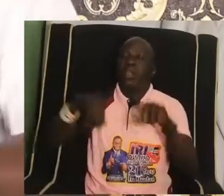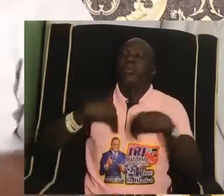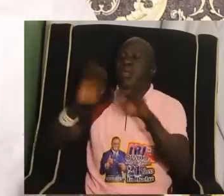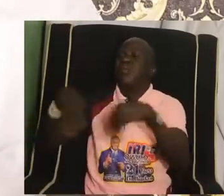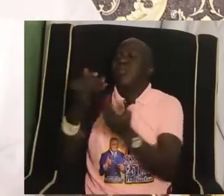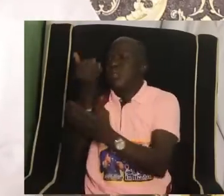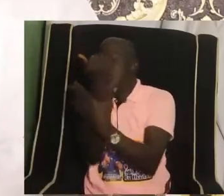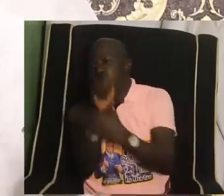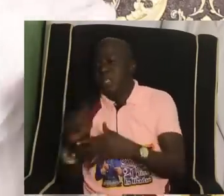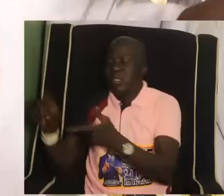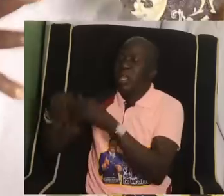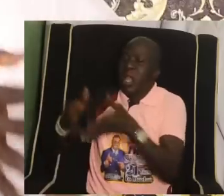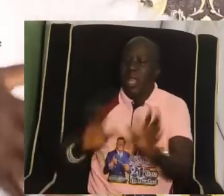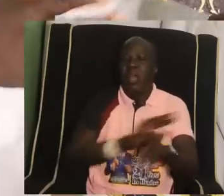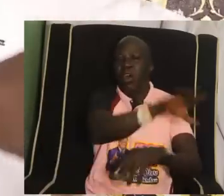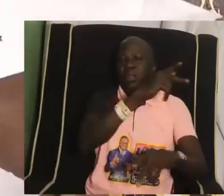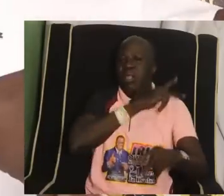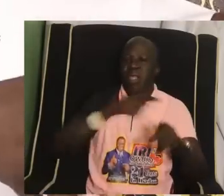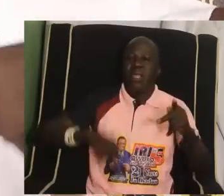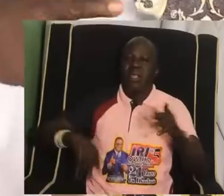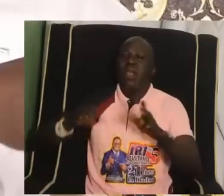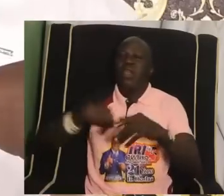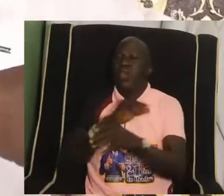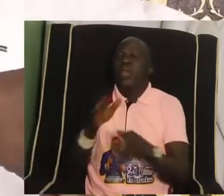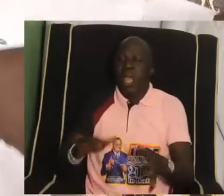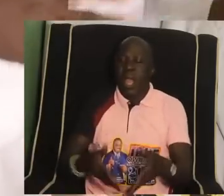Will give allow the kings to.